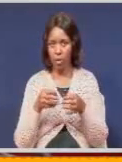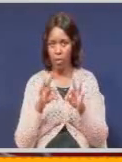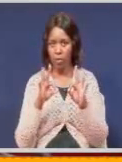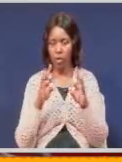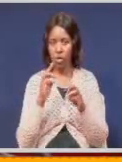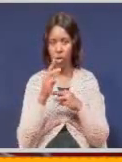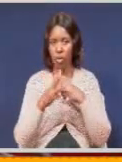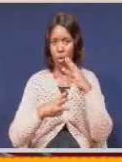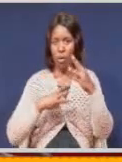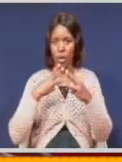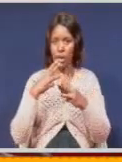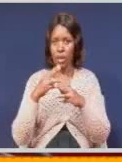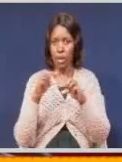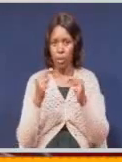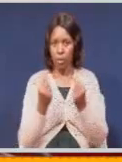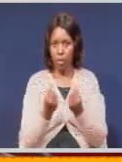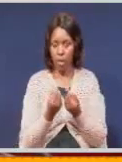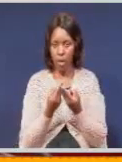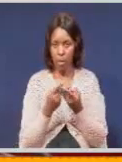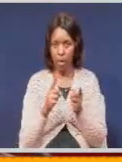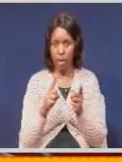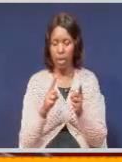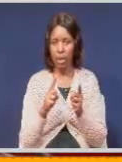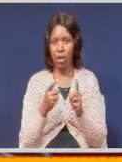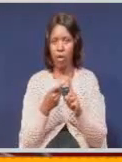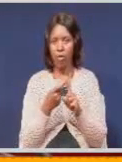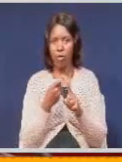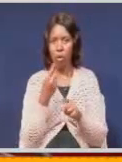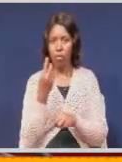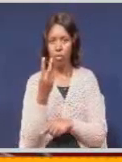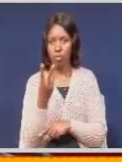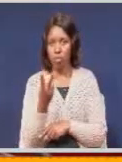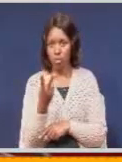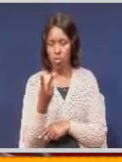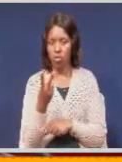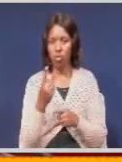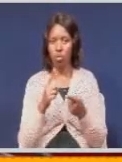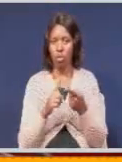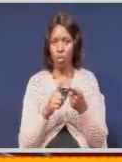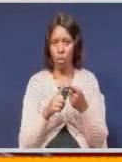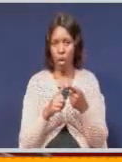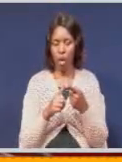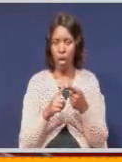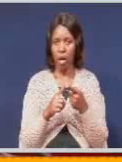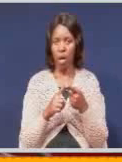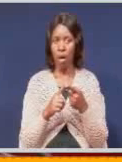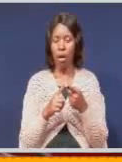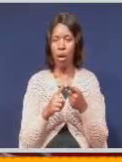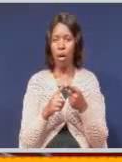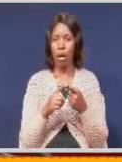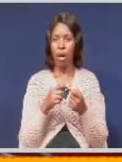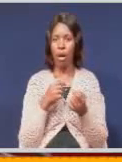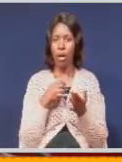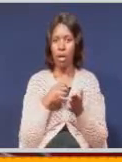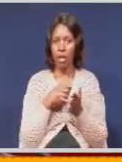WhatsApp platform. I've been removed from two. One is comprised of